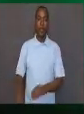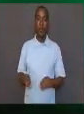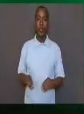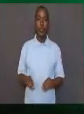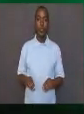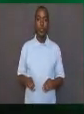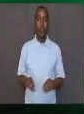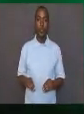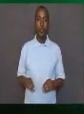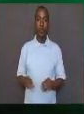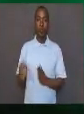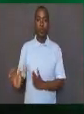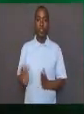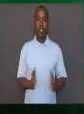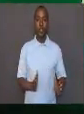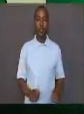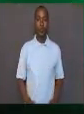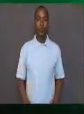Students, let's get ready.